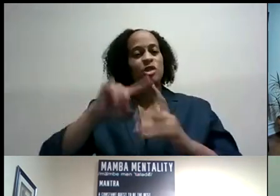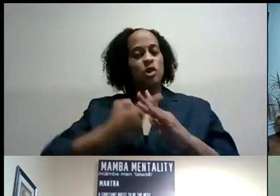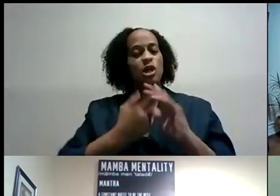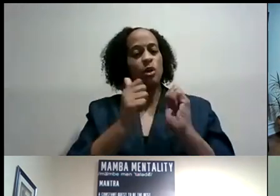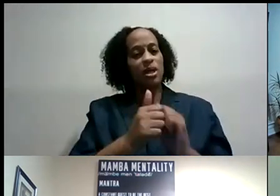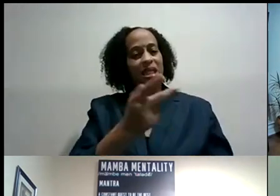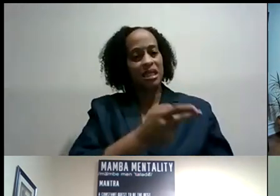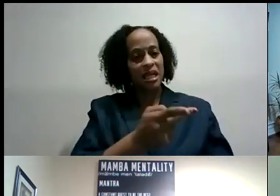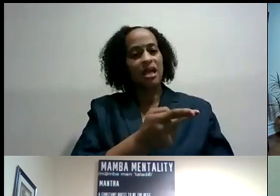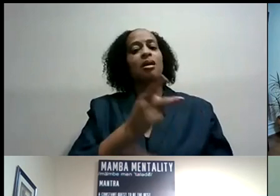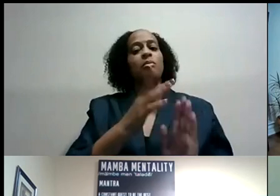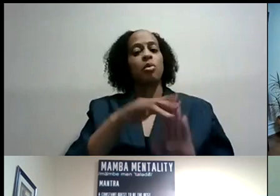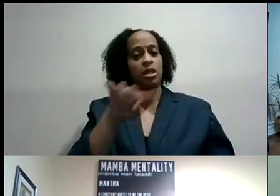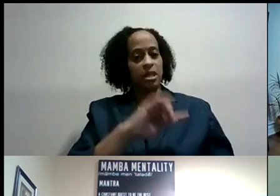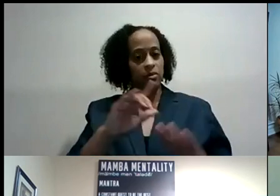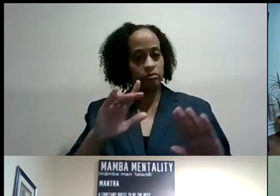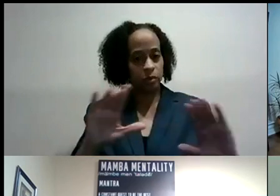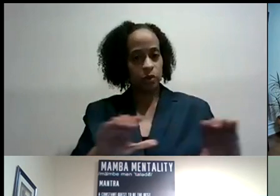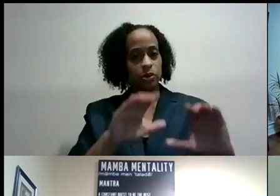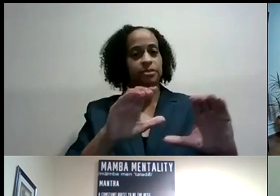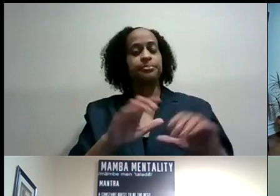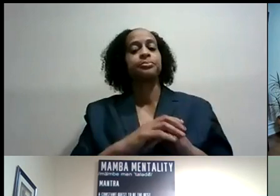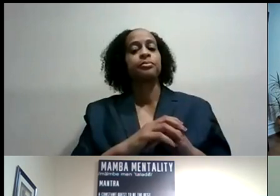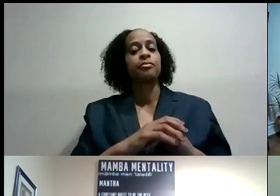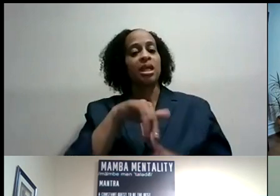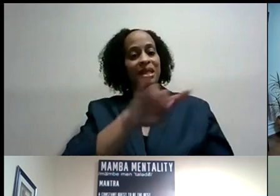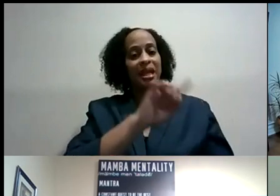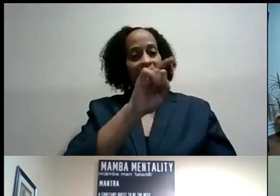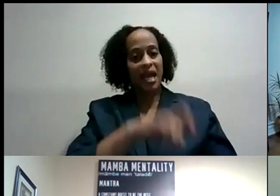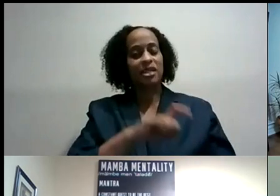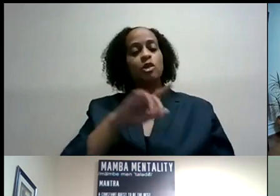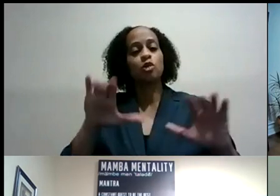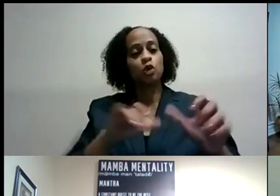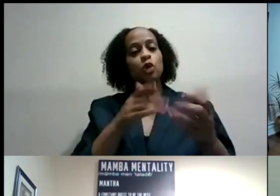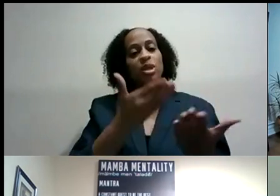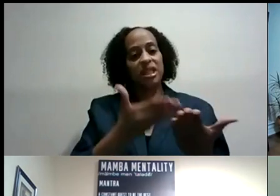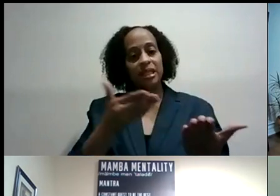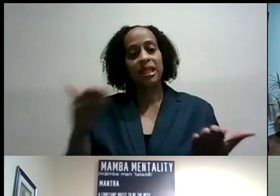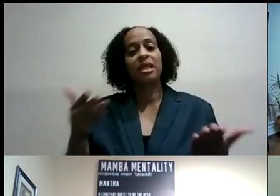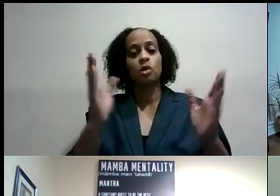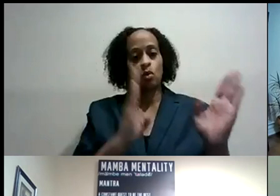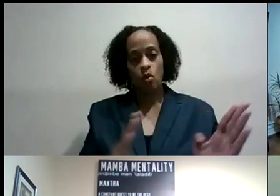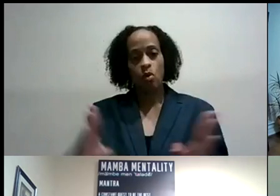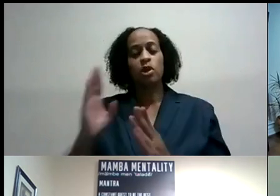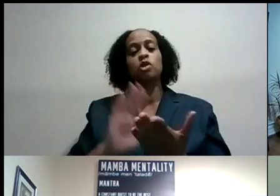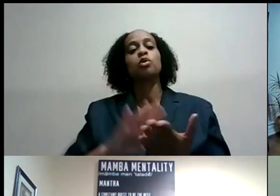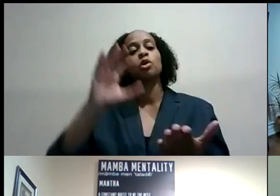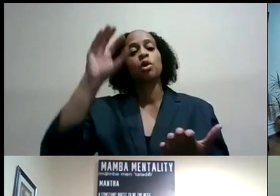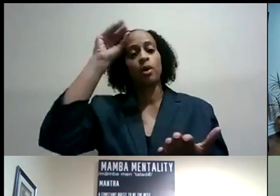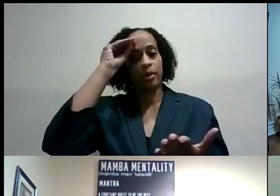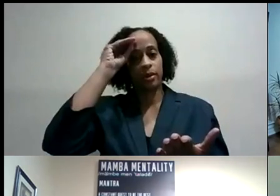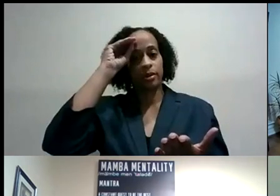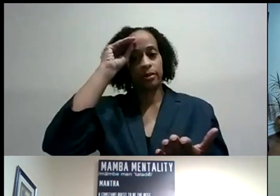them where they were. And so they had to do things in order to learn